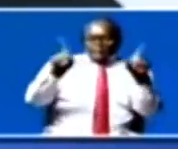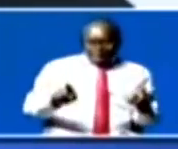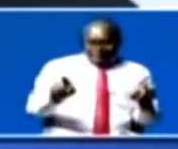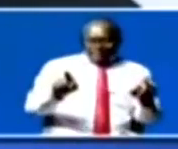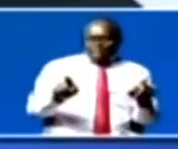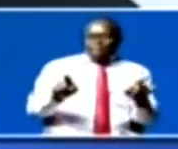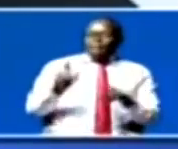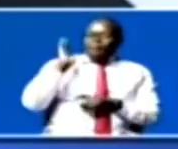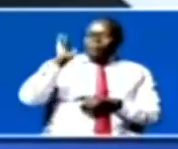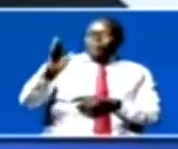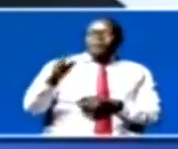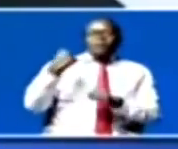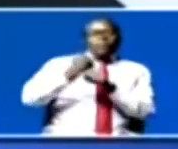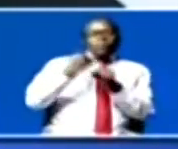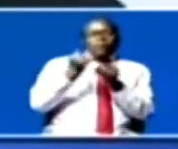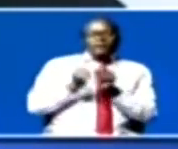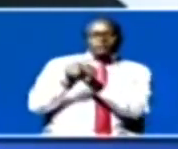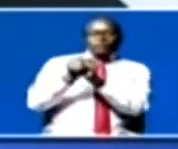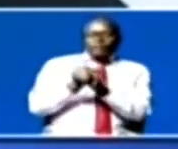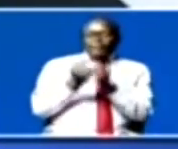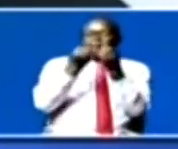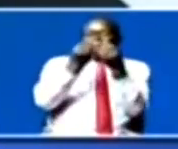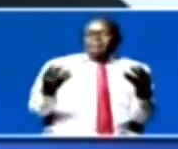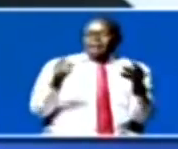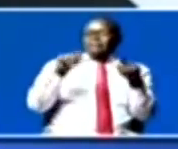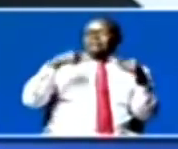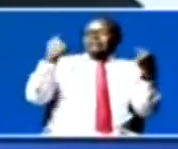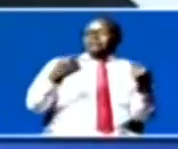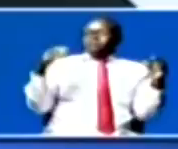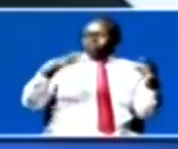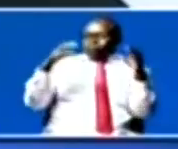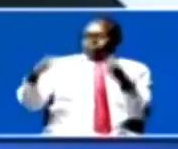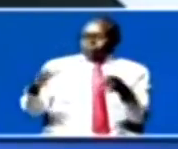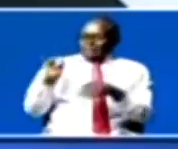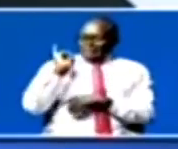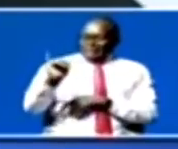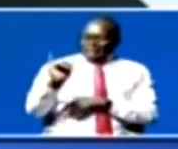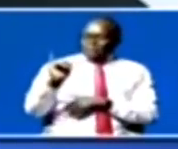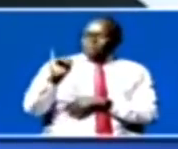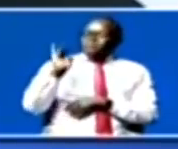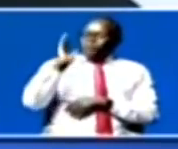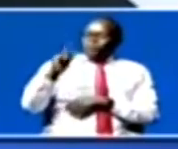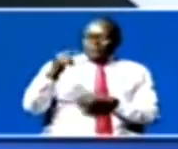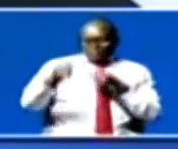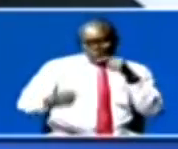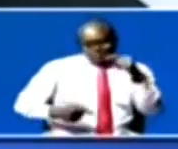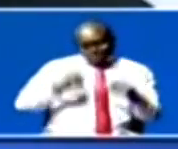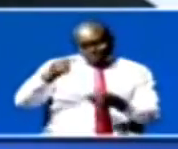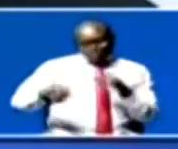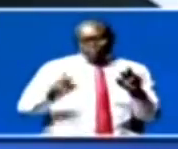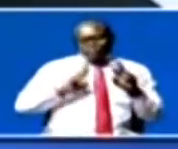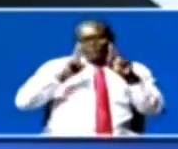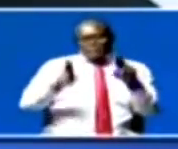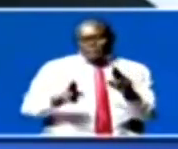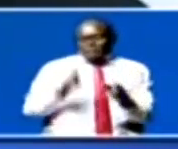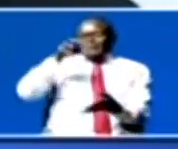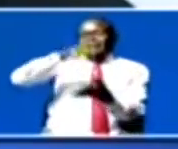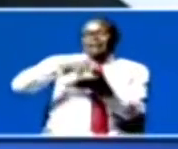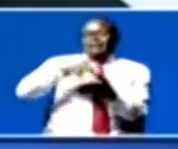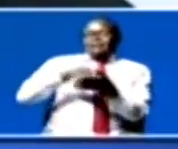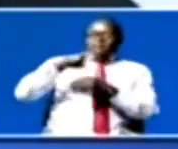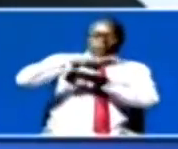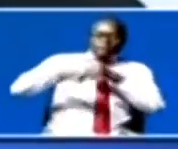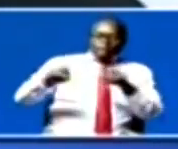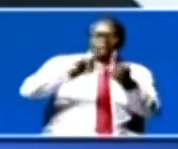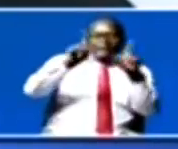exams, we will put together a multi-sectoral team that will process reported cases of irregularities in